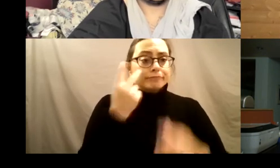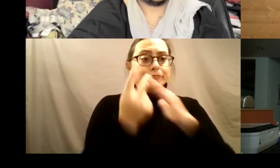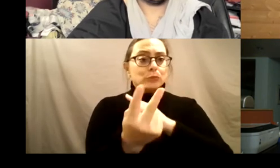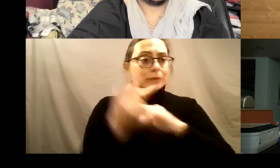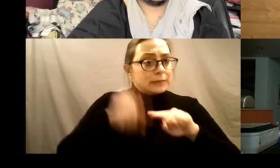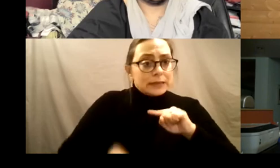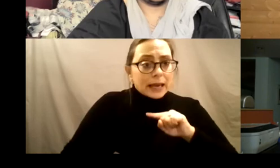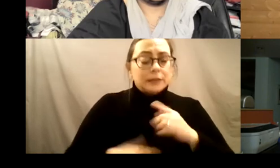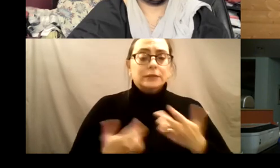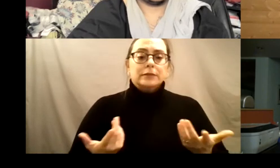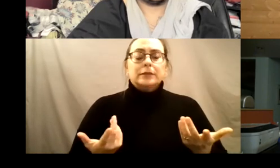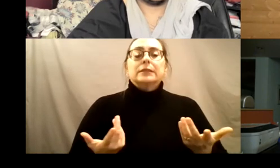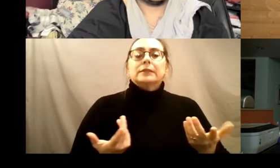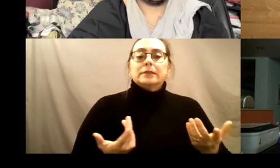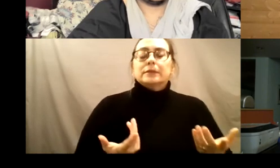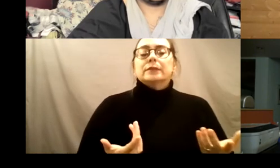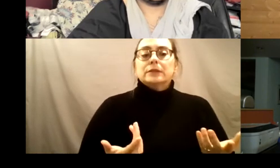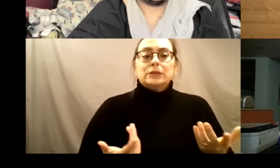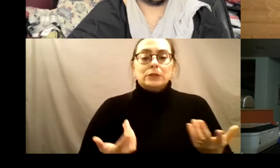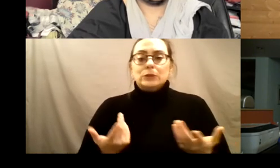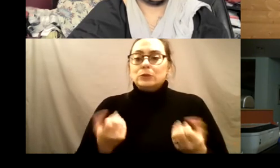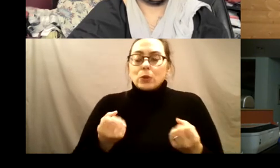bringing to light the kind of